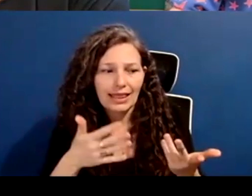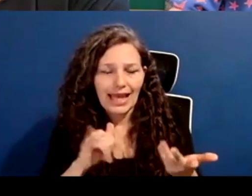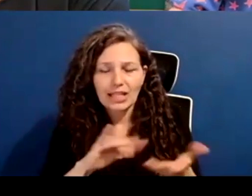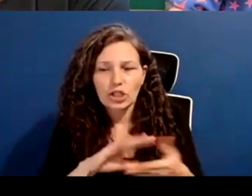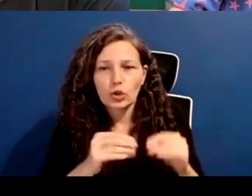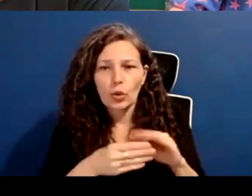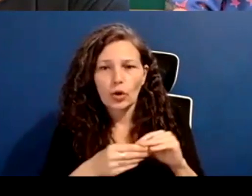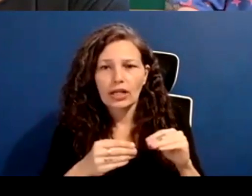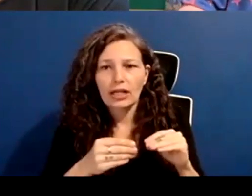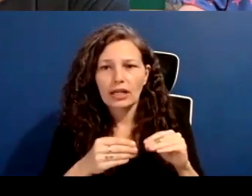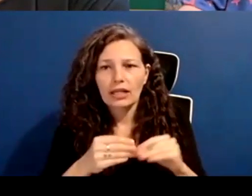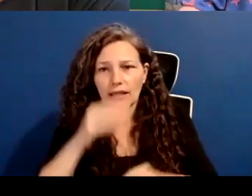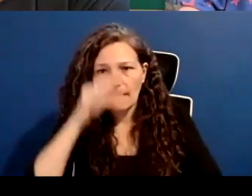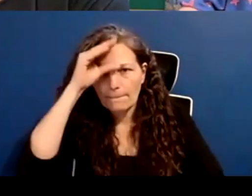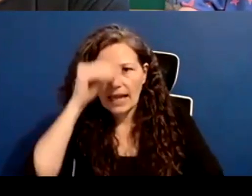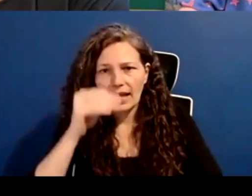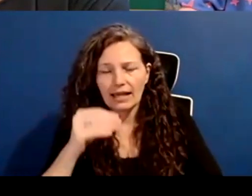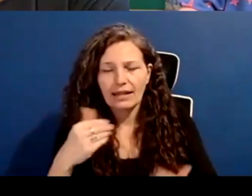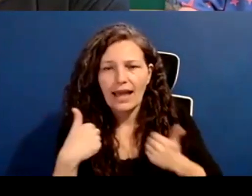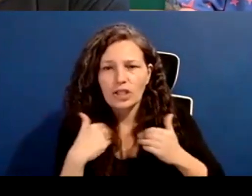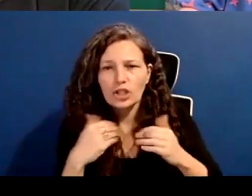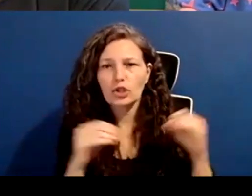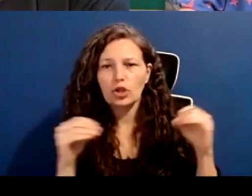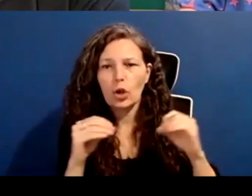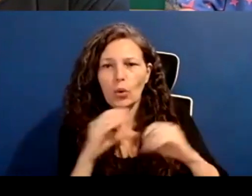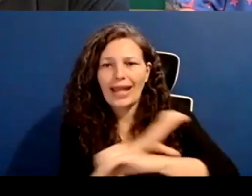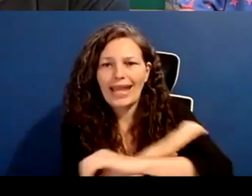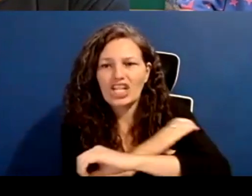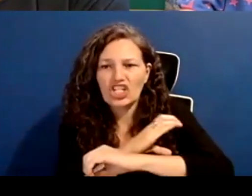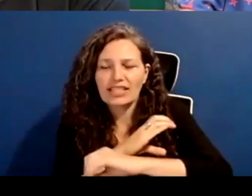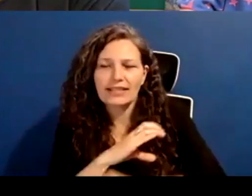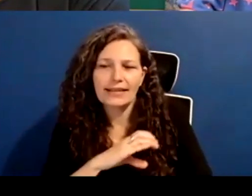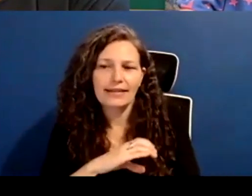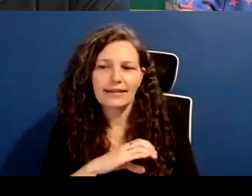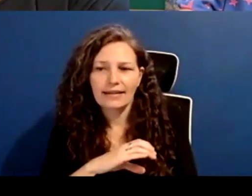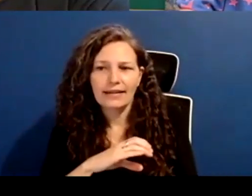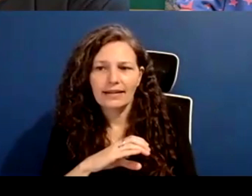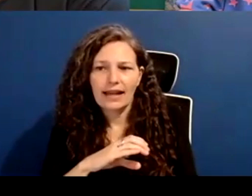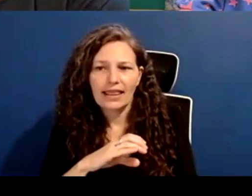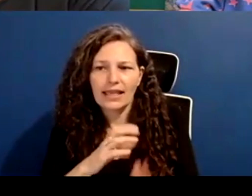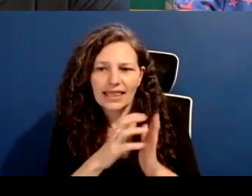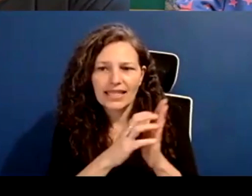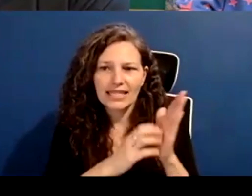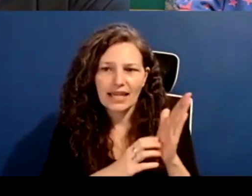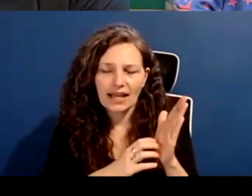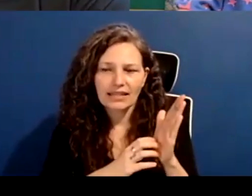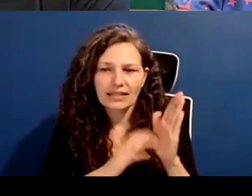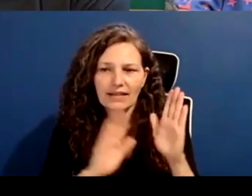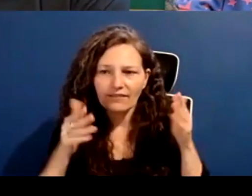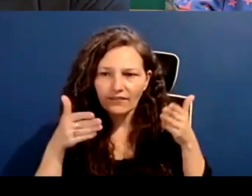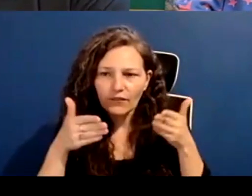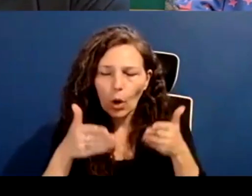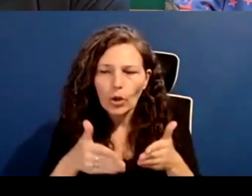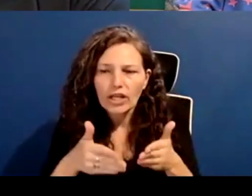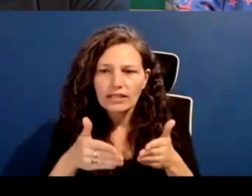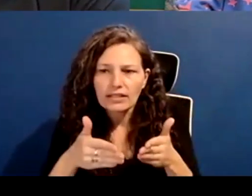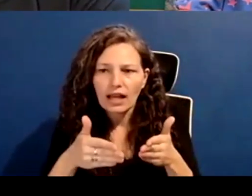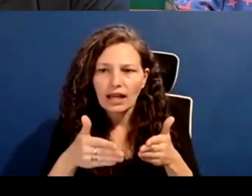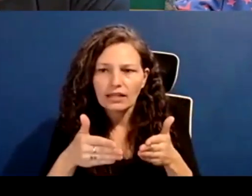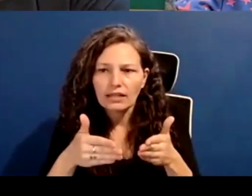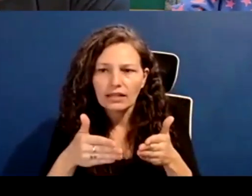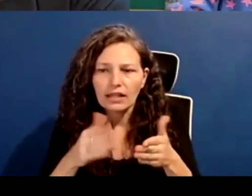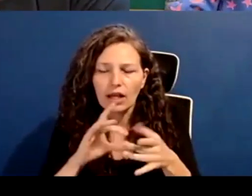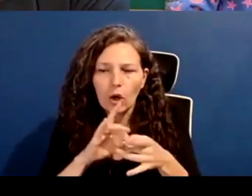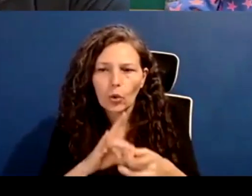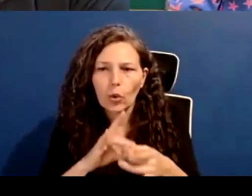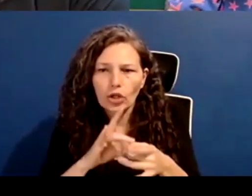even sure he has a voice. Text. The text even talks about, and there's a lot of focus on according to their